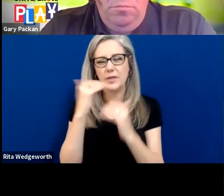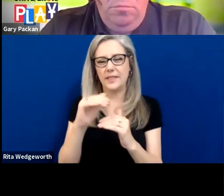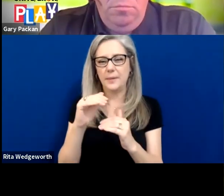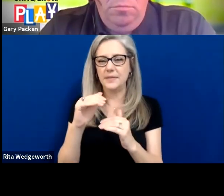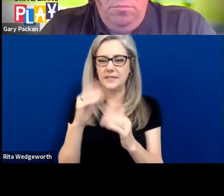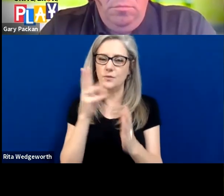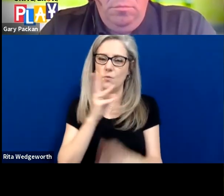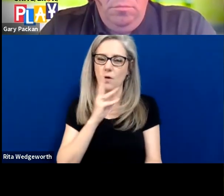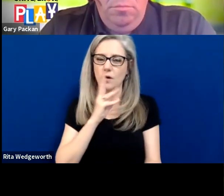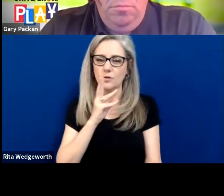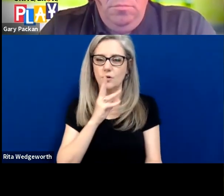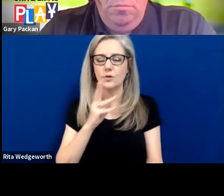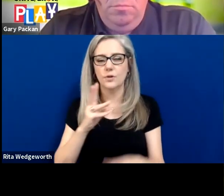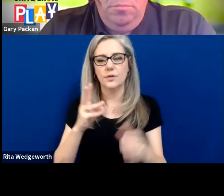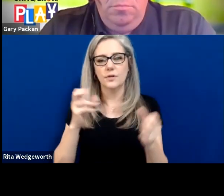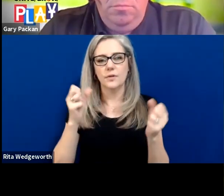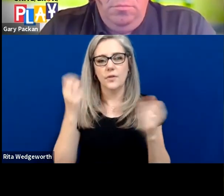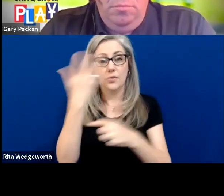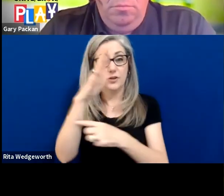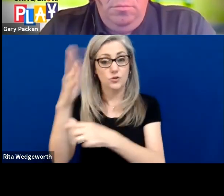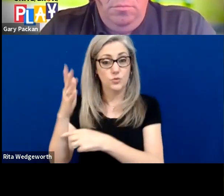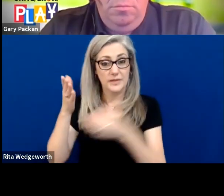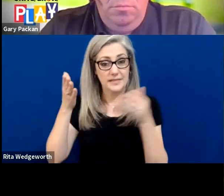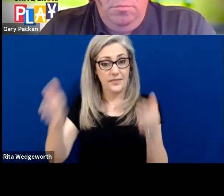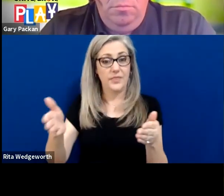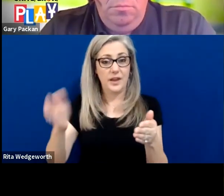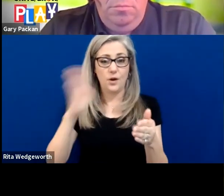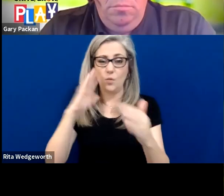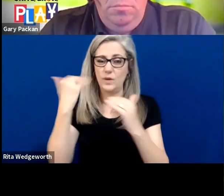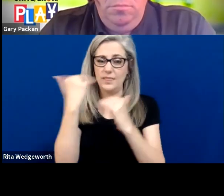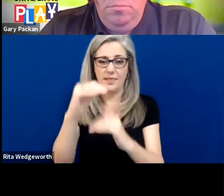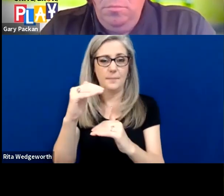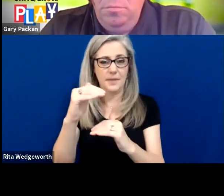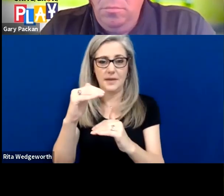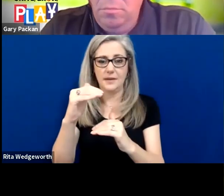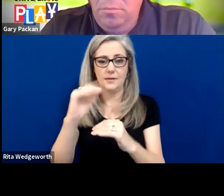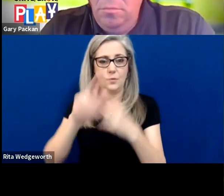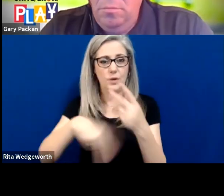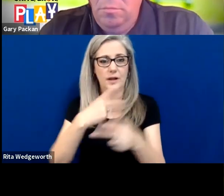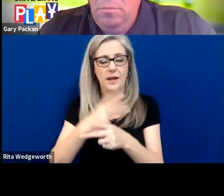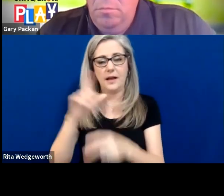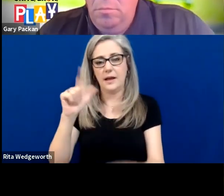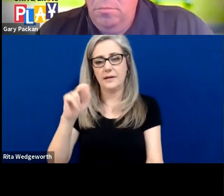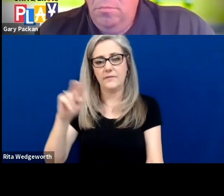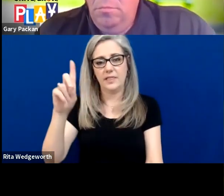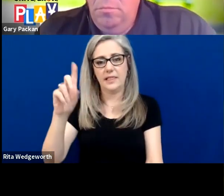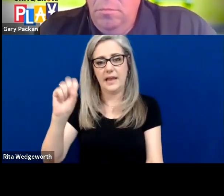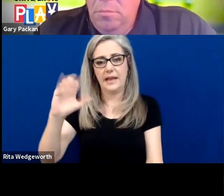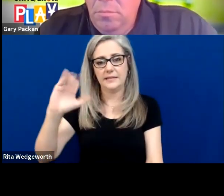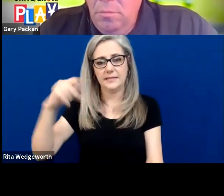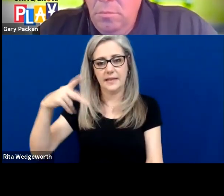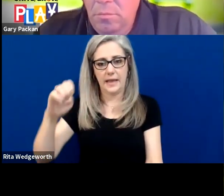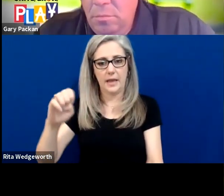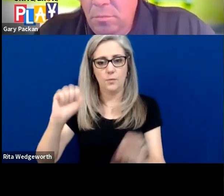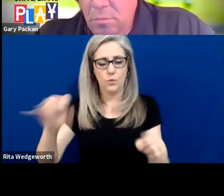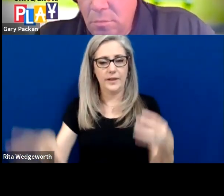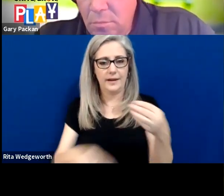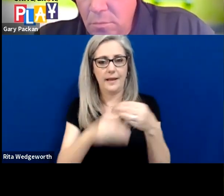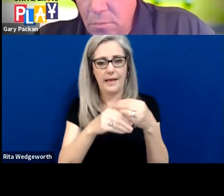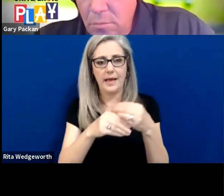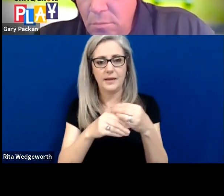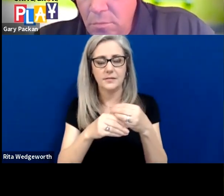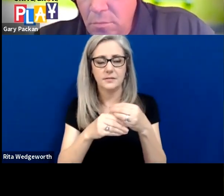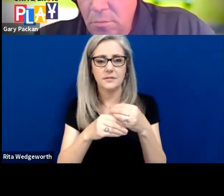good stand of trees that are there would really limit what type of landscaping we could add to the park. We would really have to